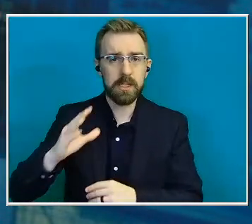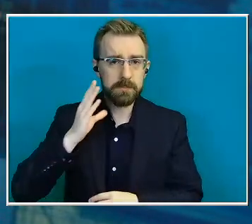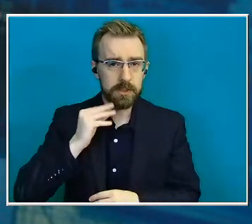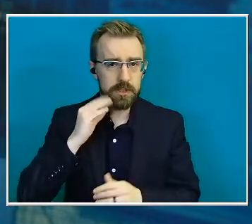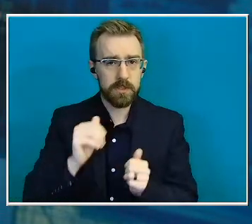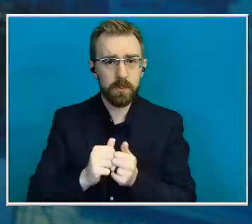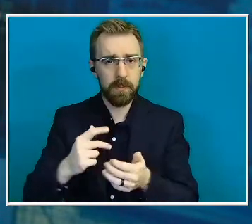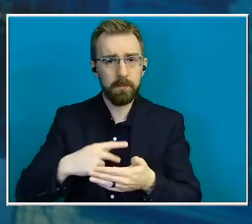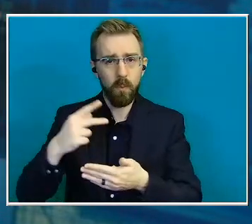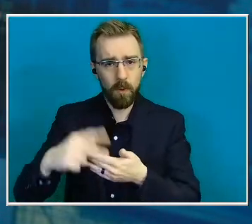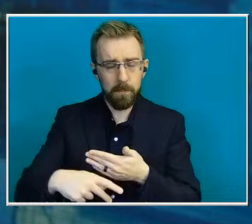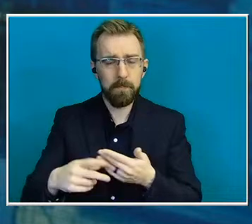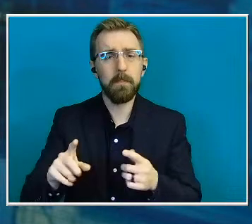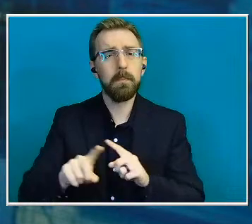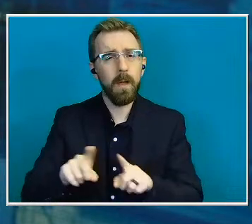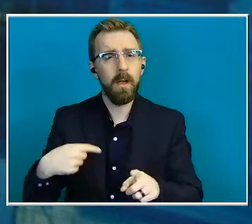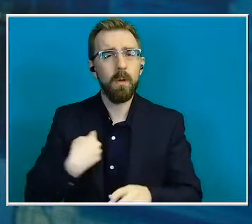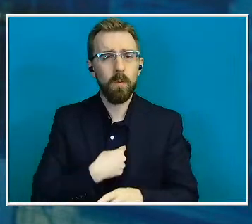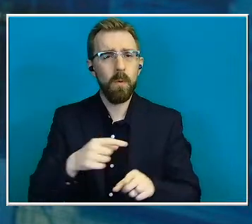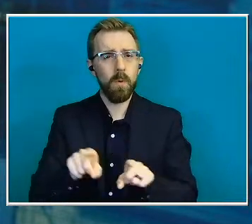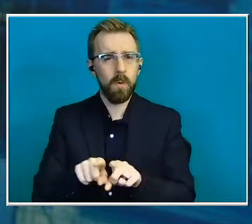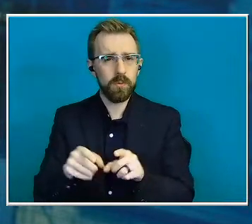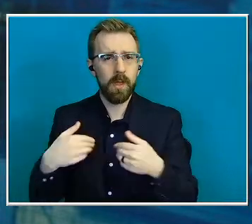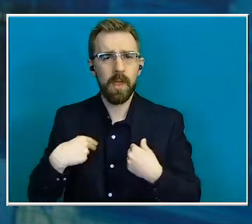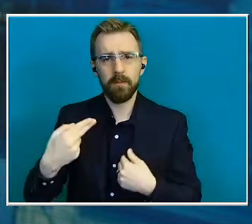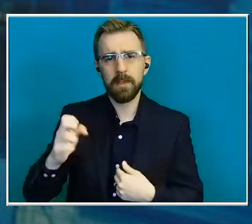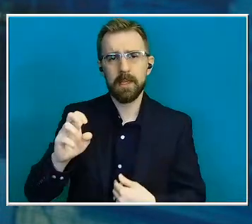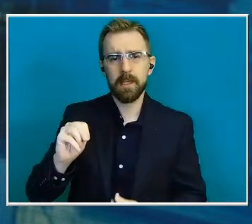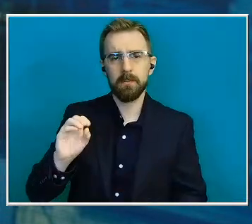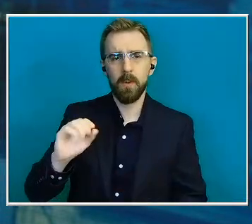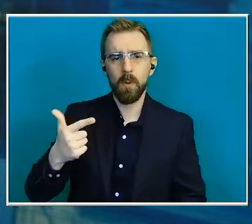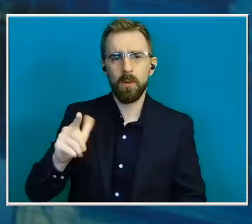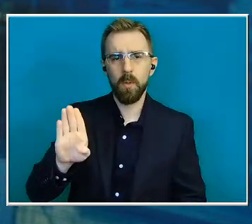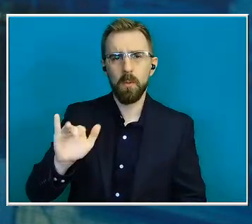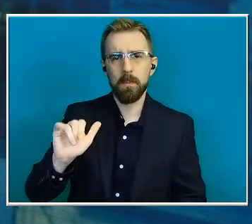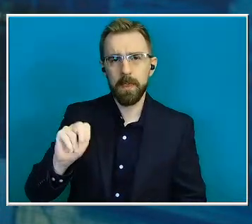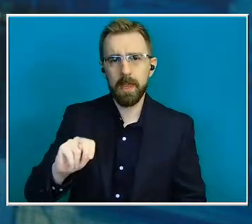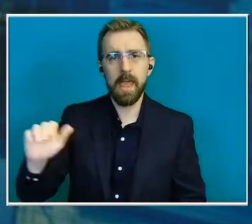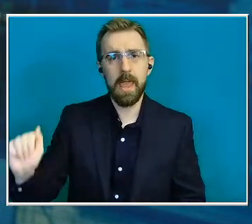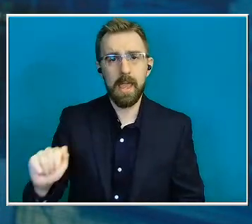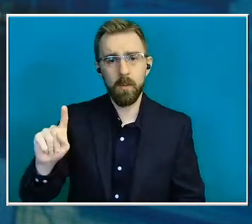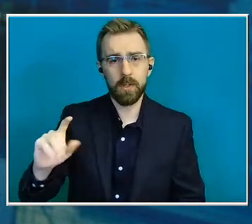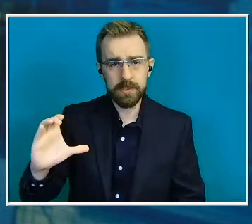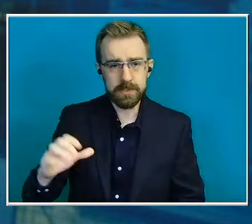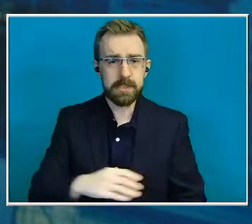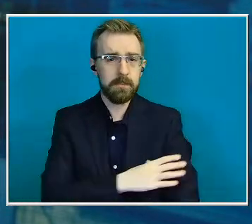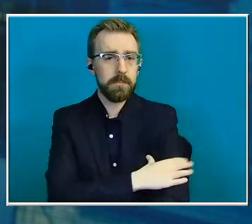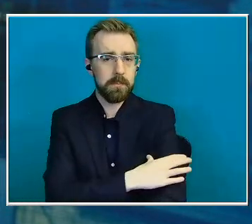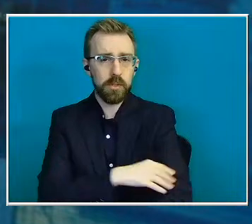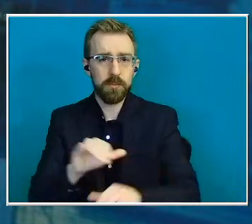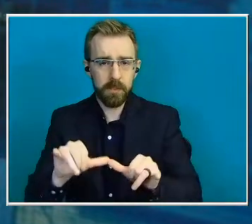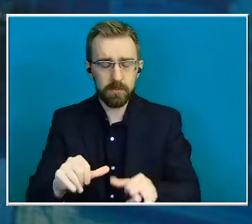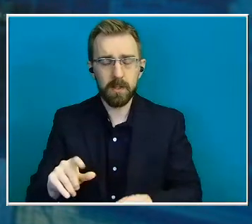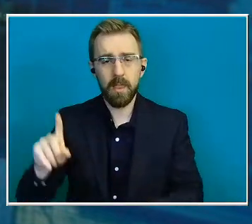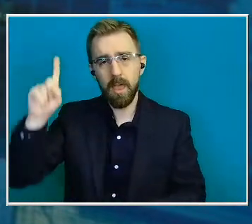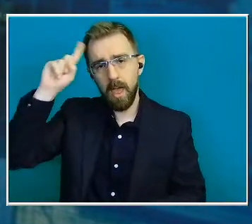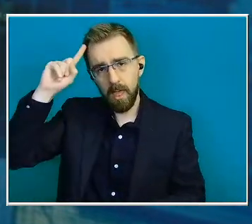but we also get hemoglobin A1C and blood pressure measurements, height and weight, and also a Vegemeter score, which is